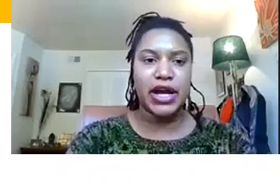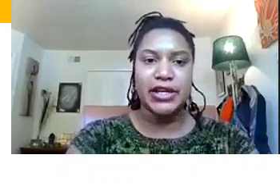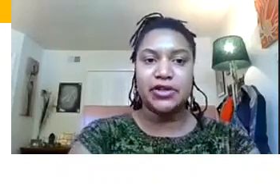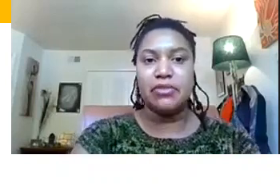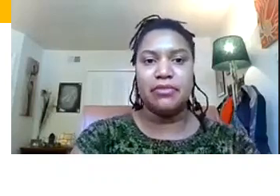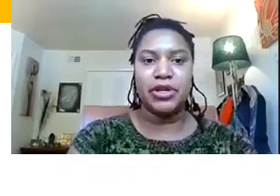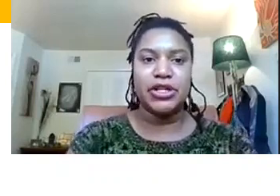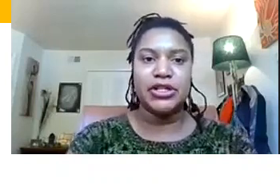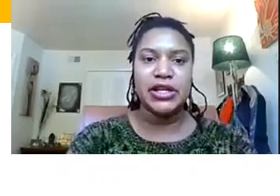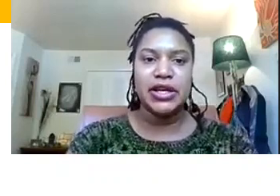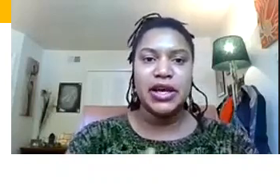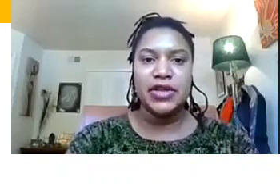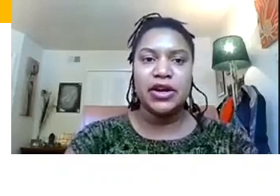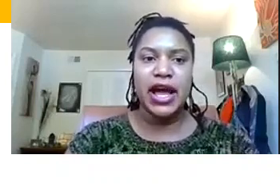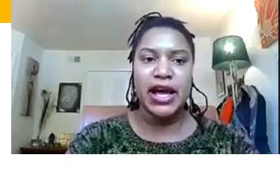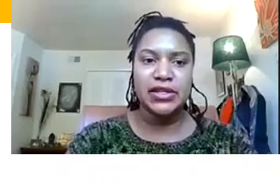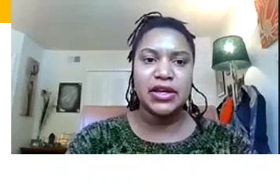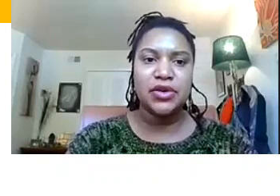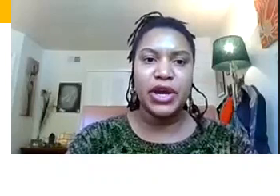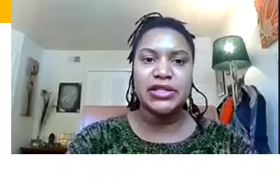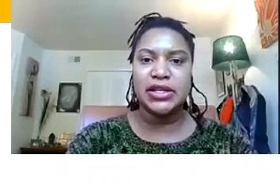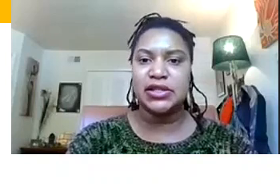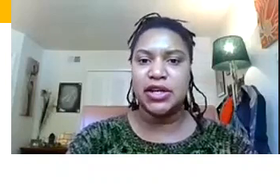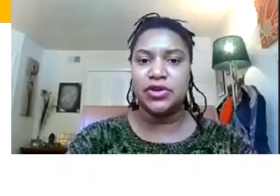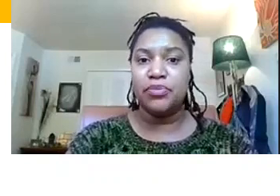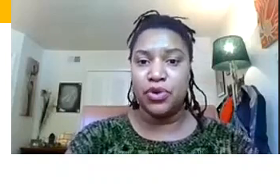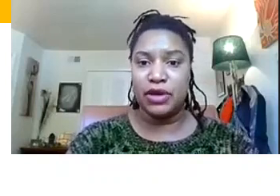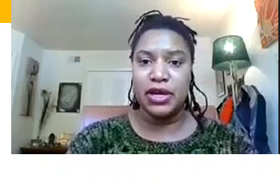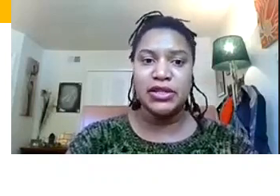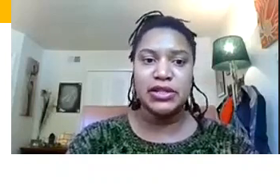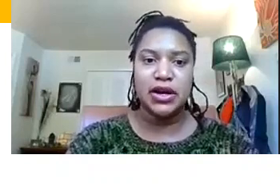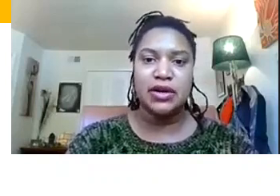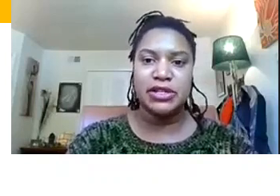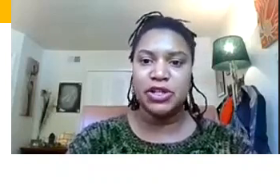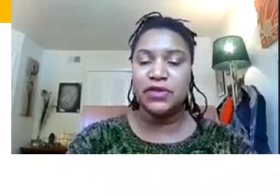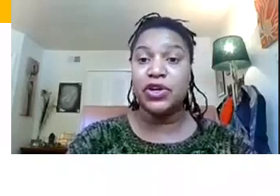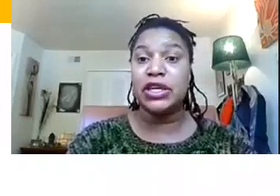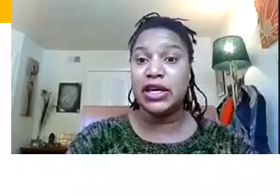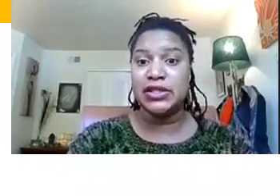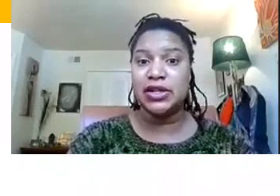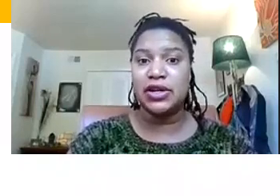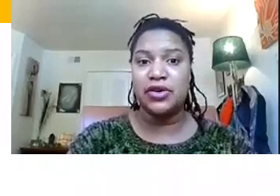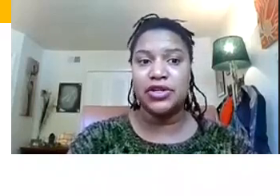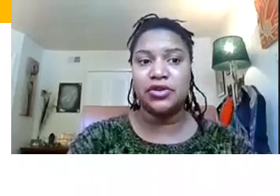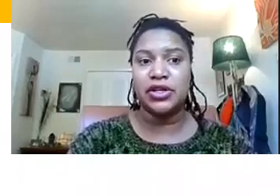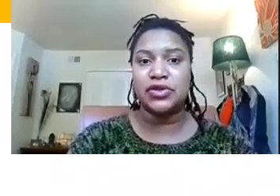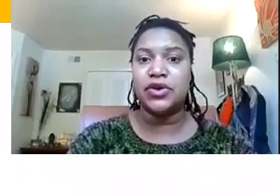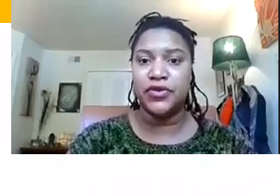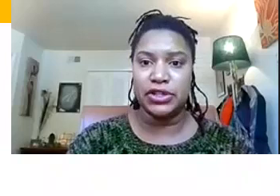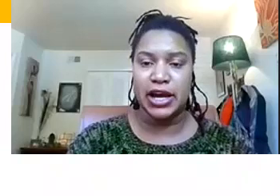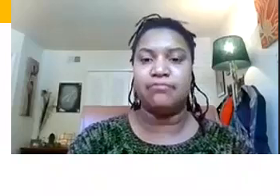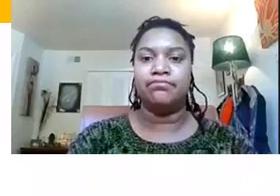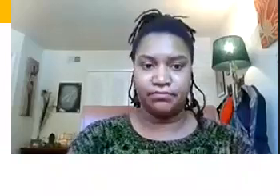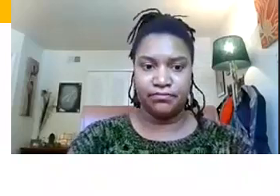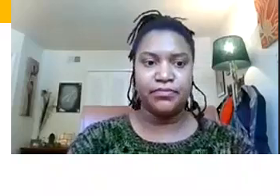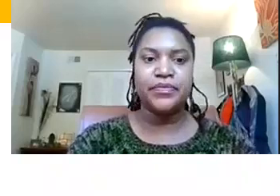who are Kaiser members, and they're asking ways they can schedule appointments, especially for kids that are now entering school